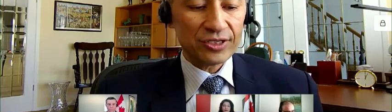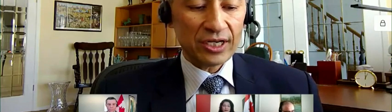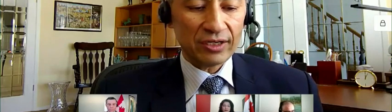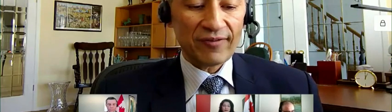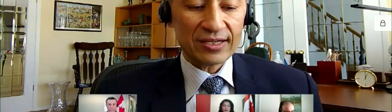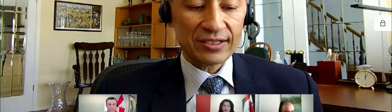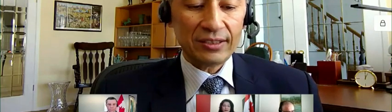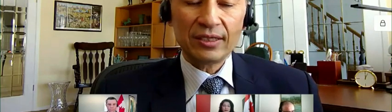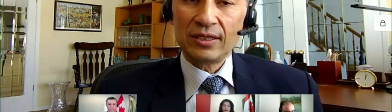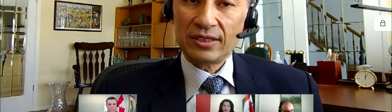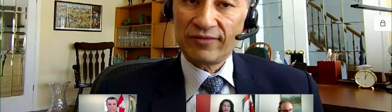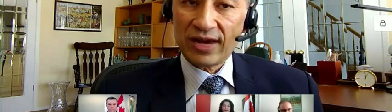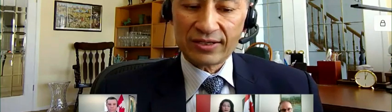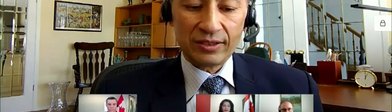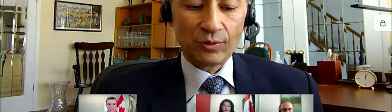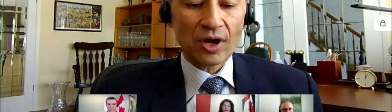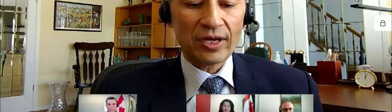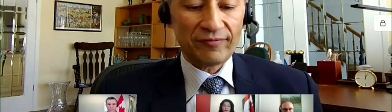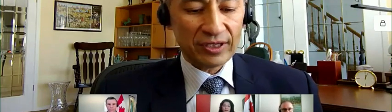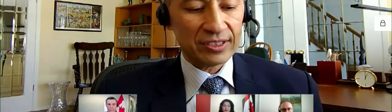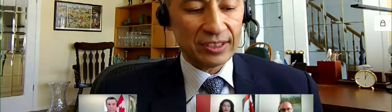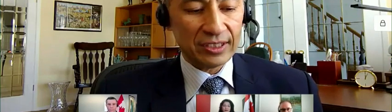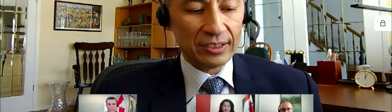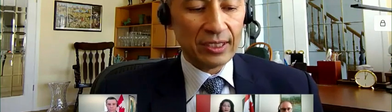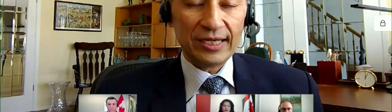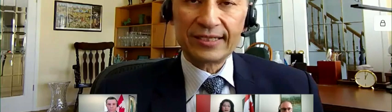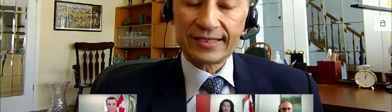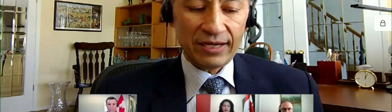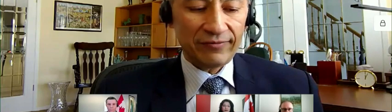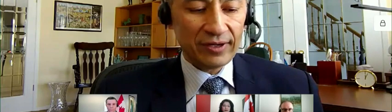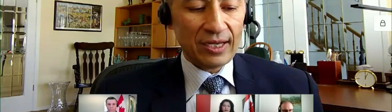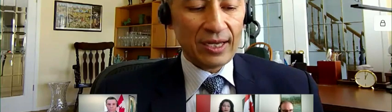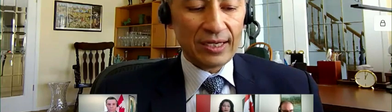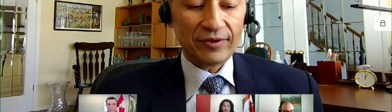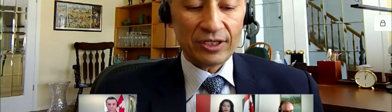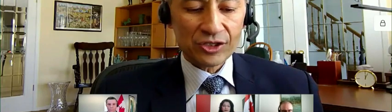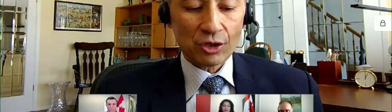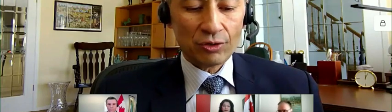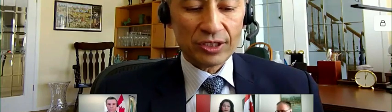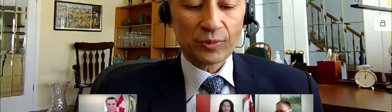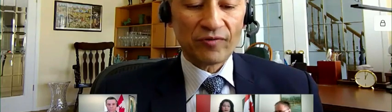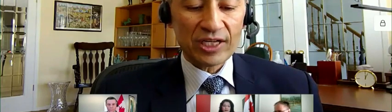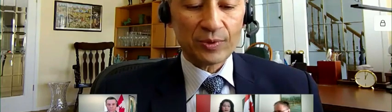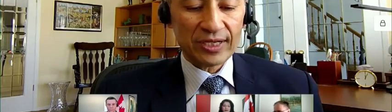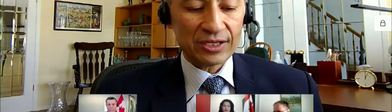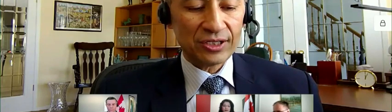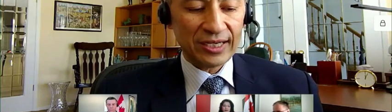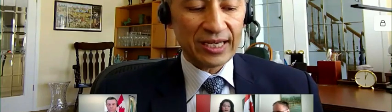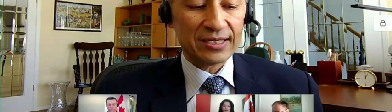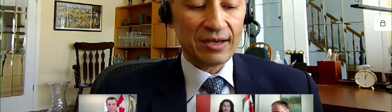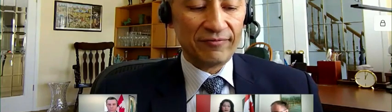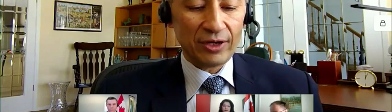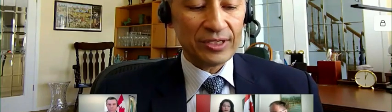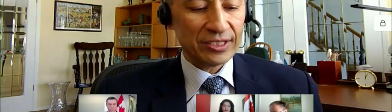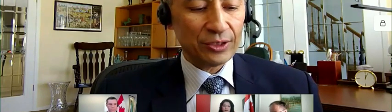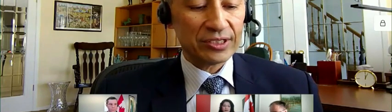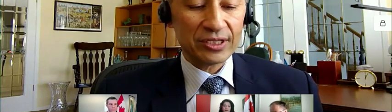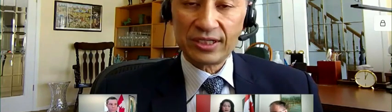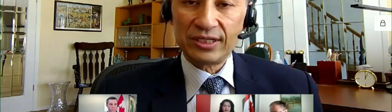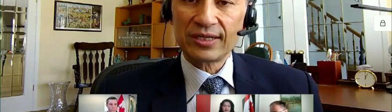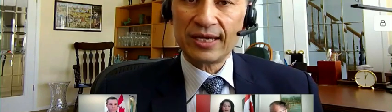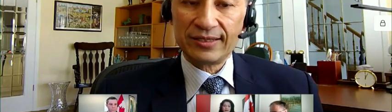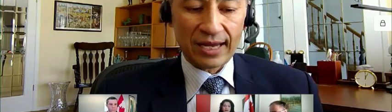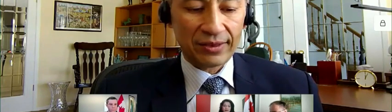The AstraZeneca vaccine is a vaccine with high efficacy. It is safe, and evidence shows it provides protection against very